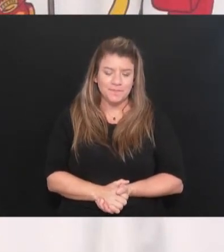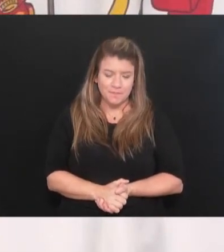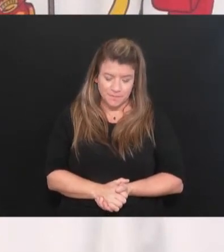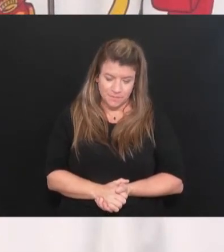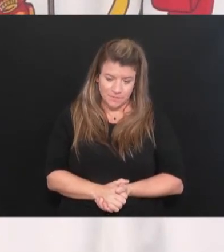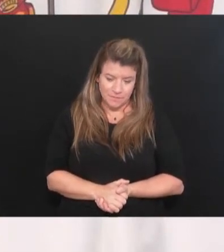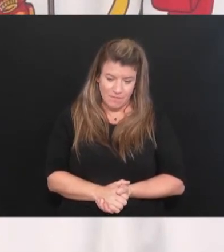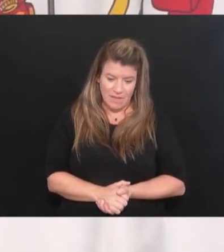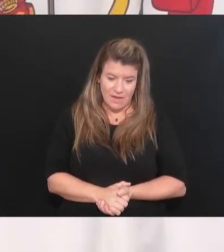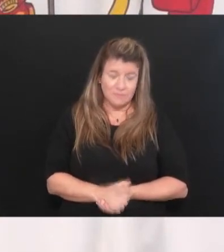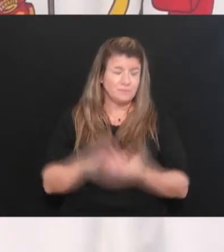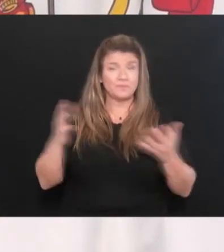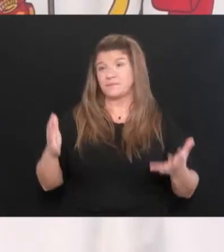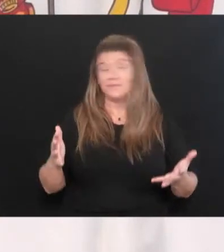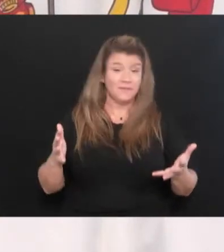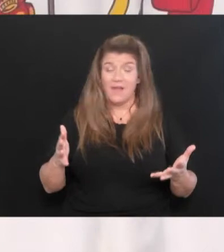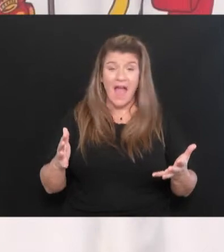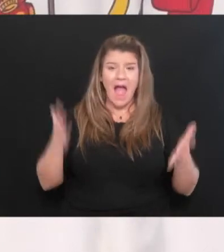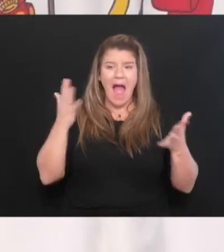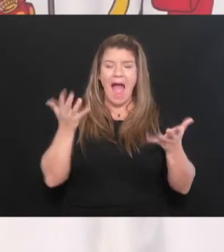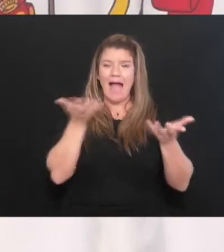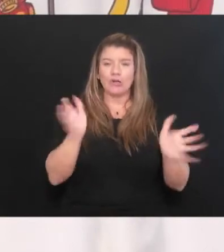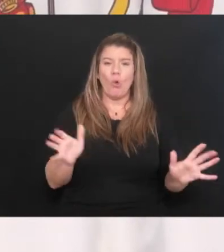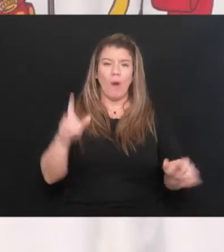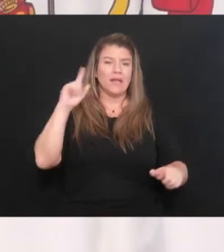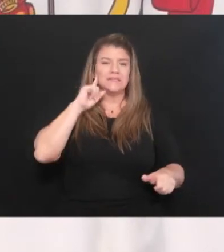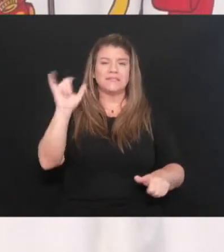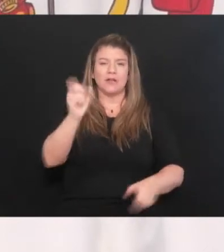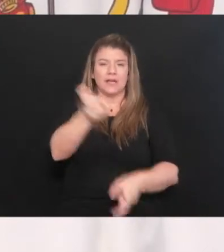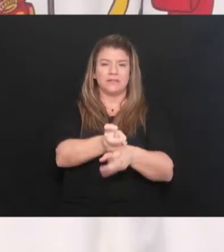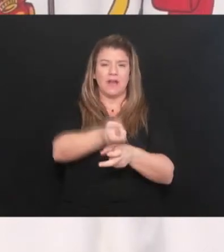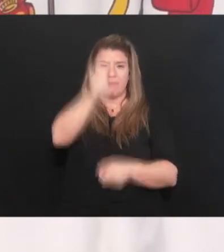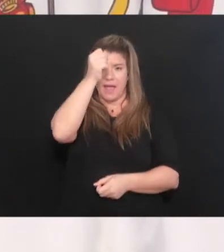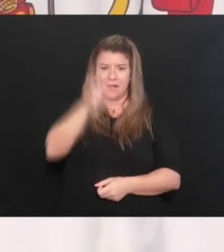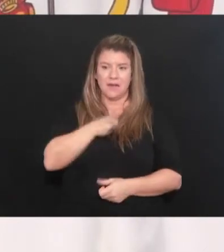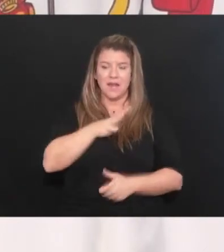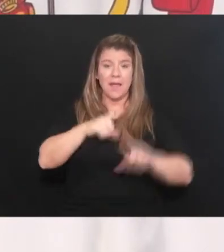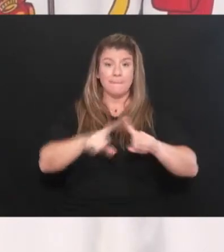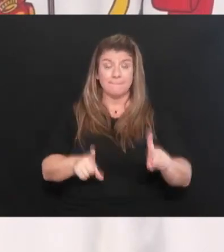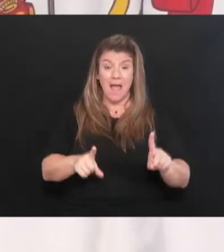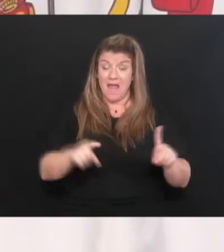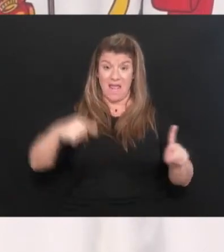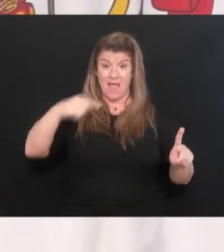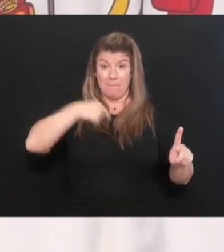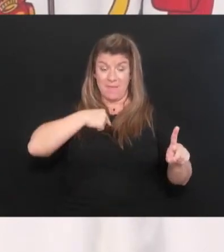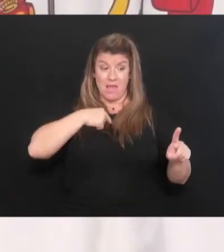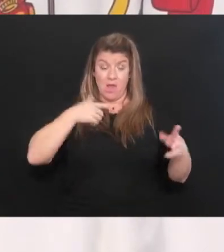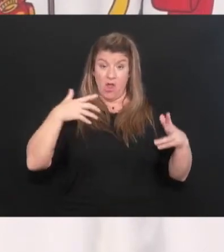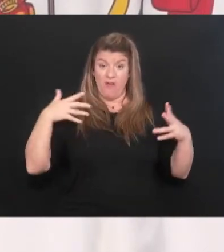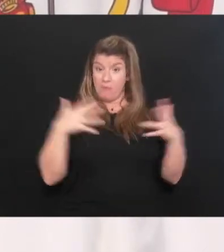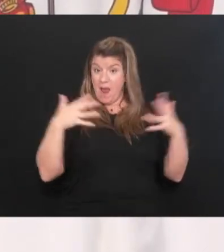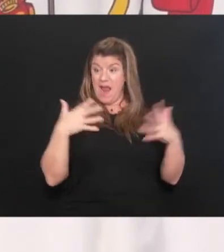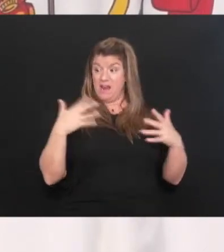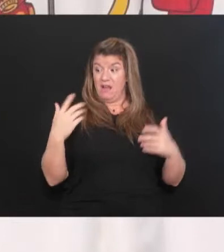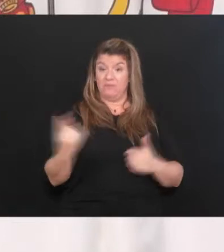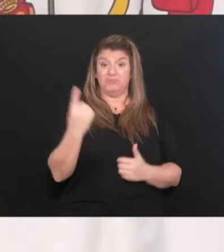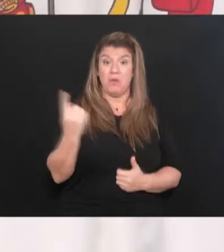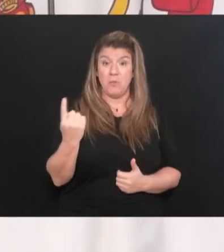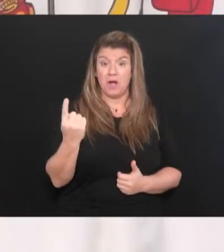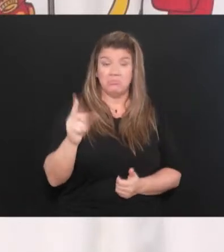and I don't want to sound like a tough guy, but June, I'm not going to be afraid of anybody. I mean, under